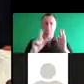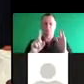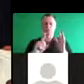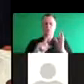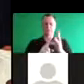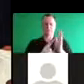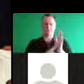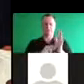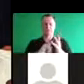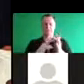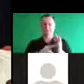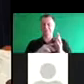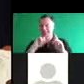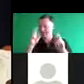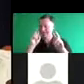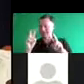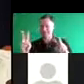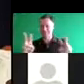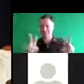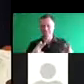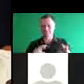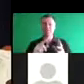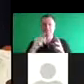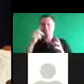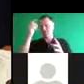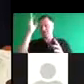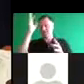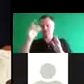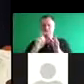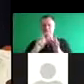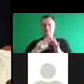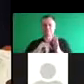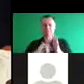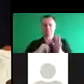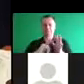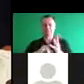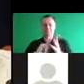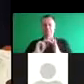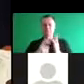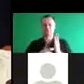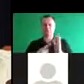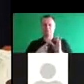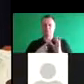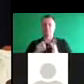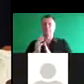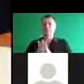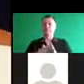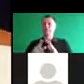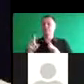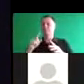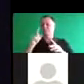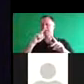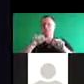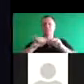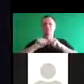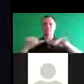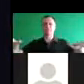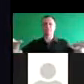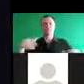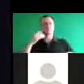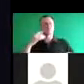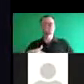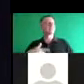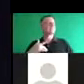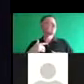for things with the experience of diaspora, the unseen is very much just under the surface. You're always feeling connected to something